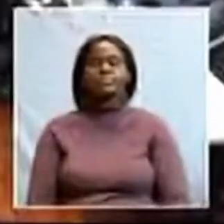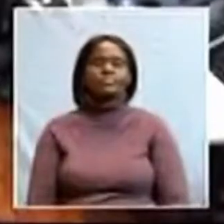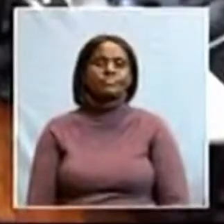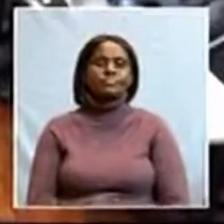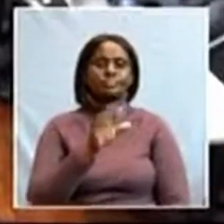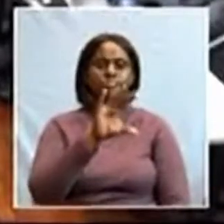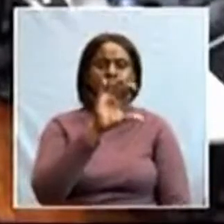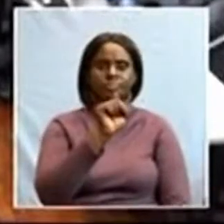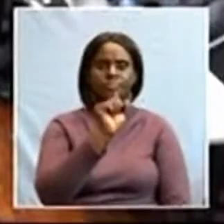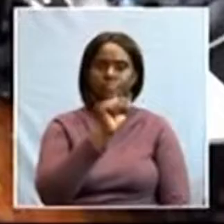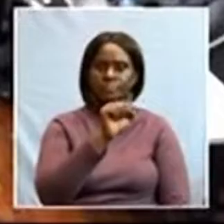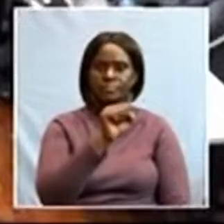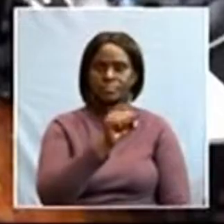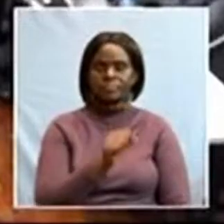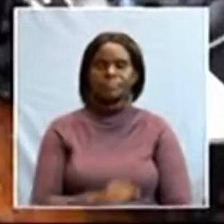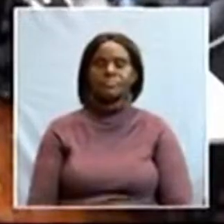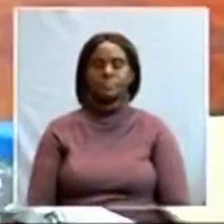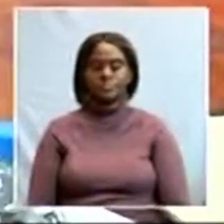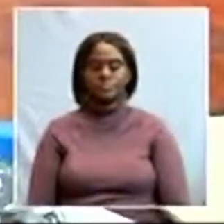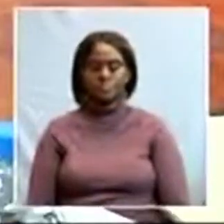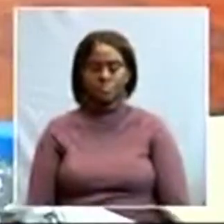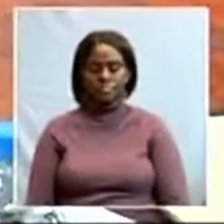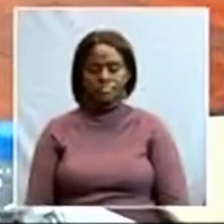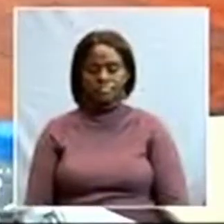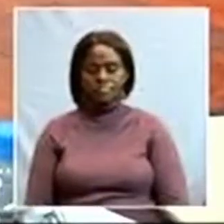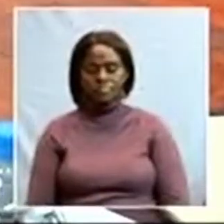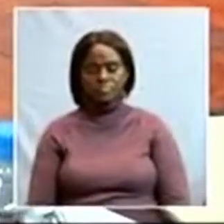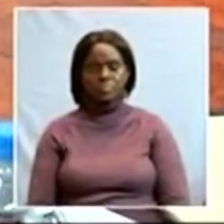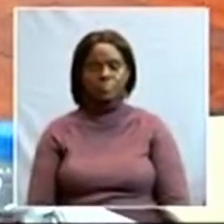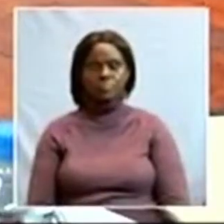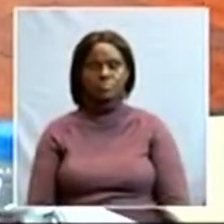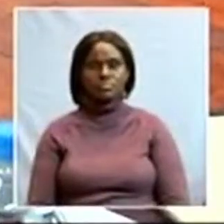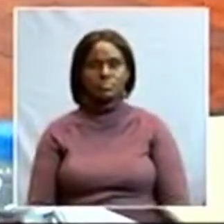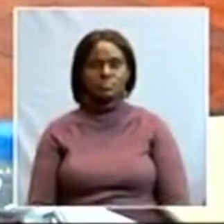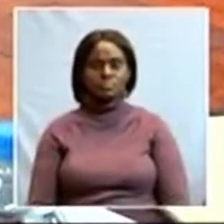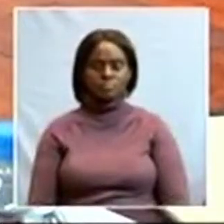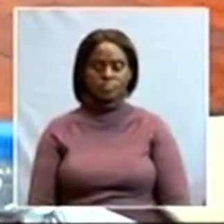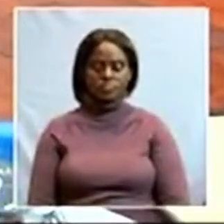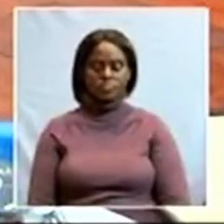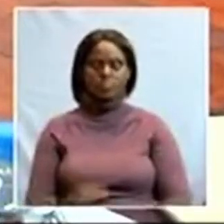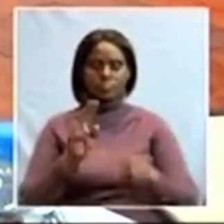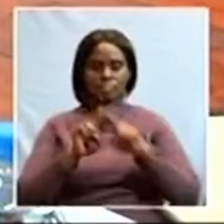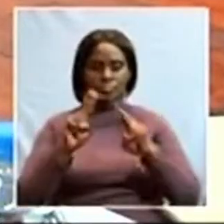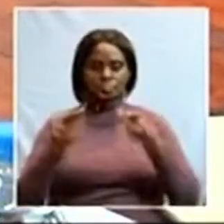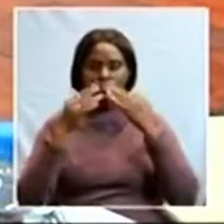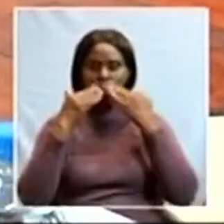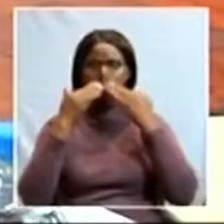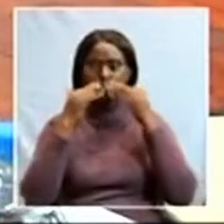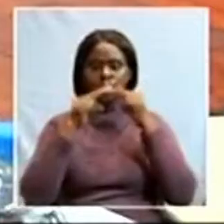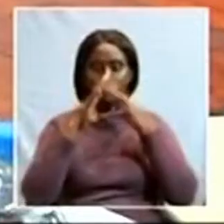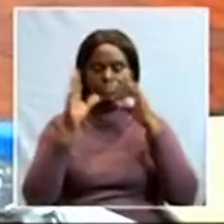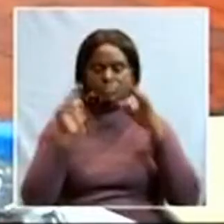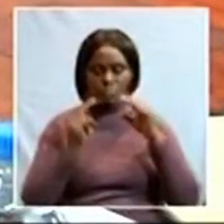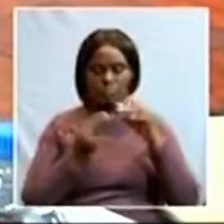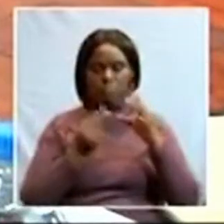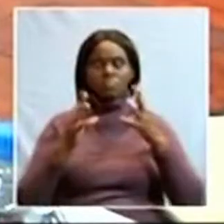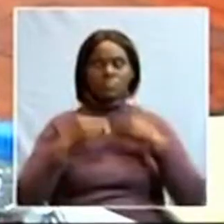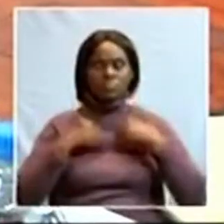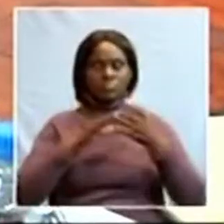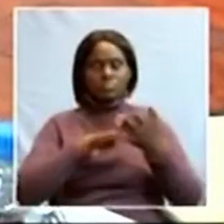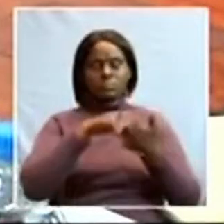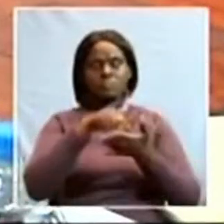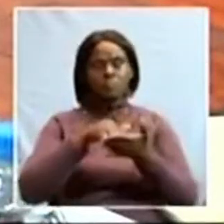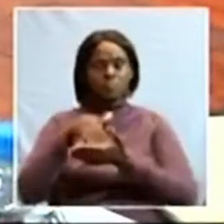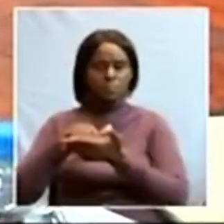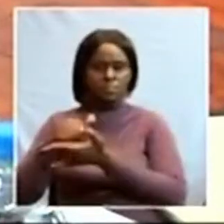Yes. Thank you so much, Chair. We do accept our